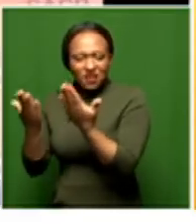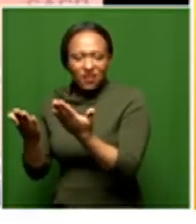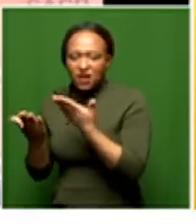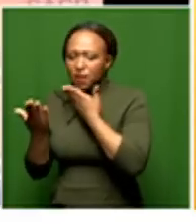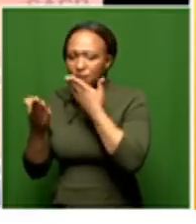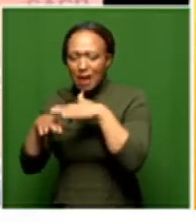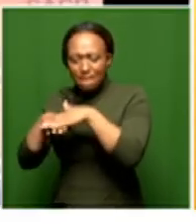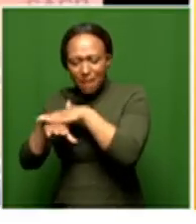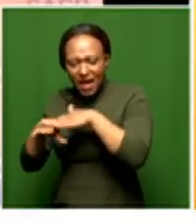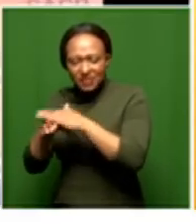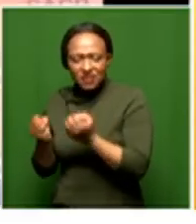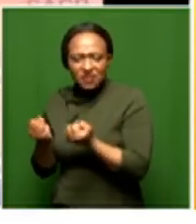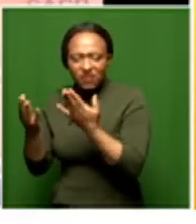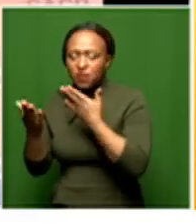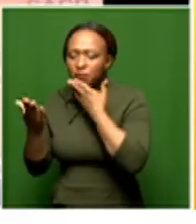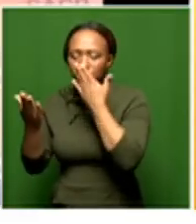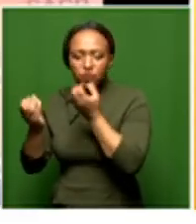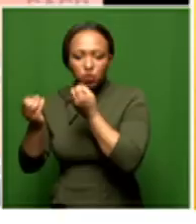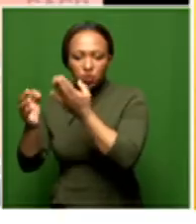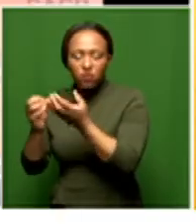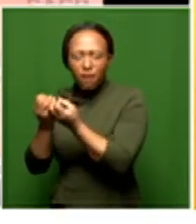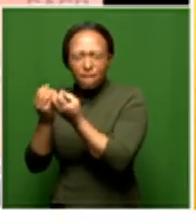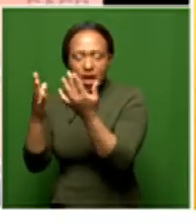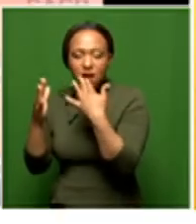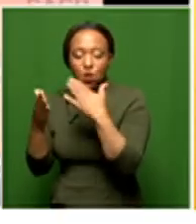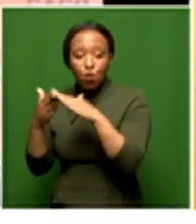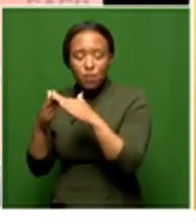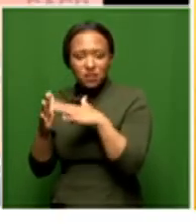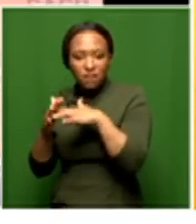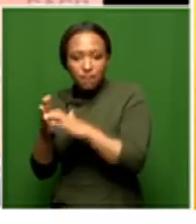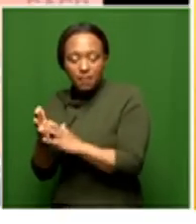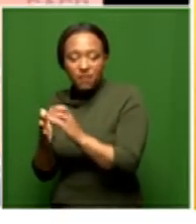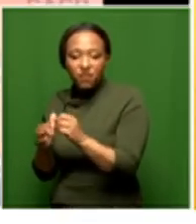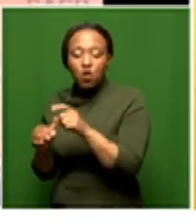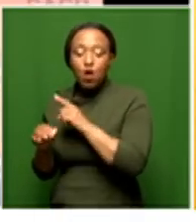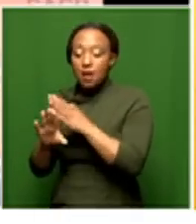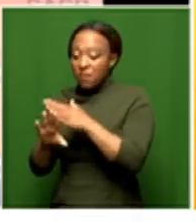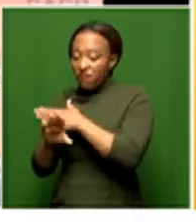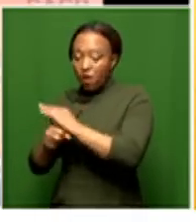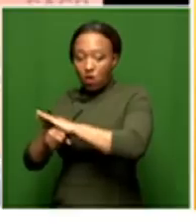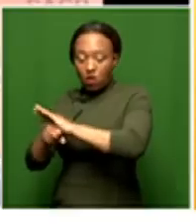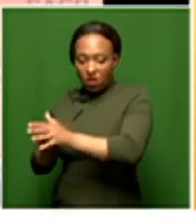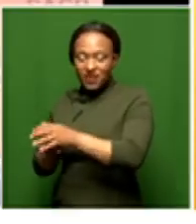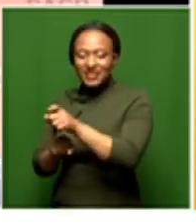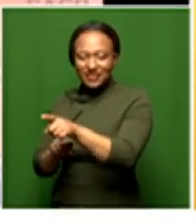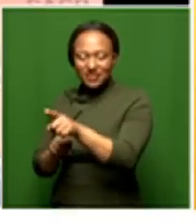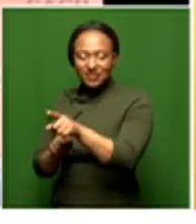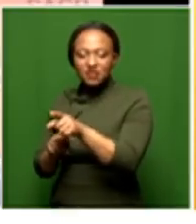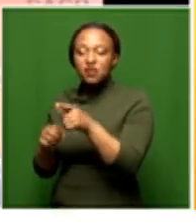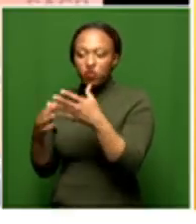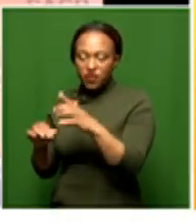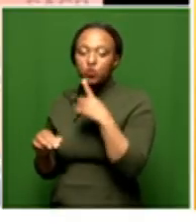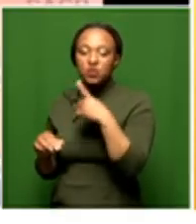basic services have not been provided to many vulnerable communities. I mean, this was even before the COVID-19 pandemic. And as you say,